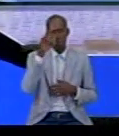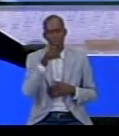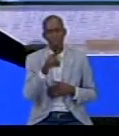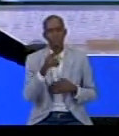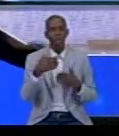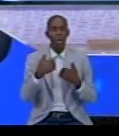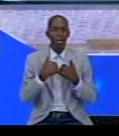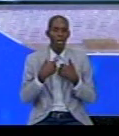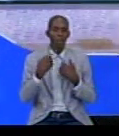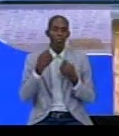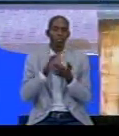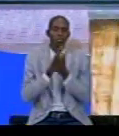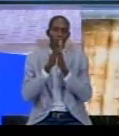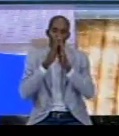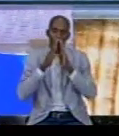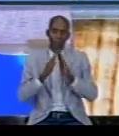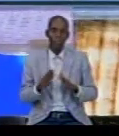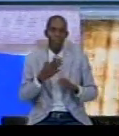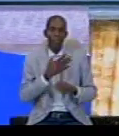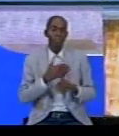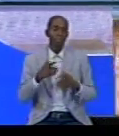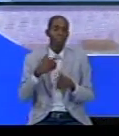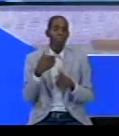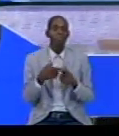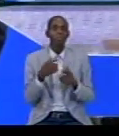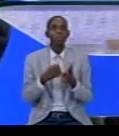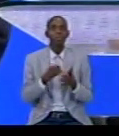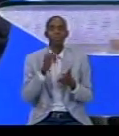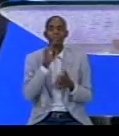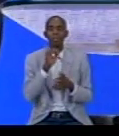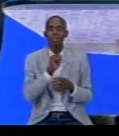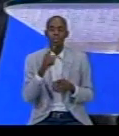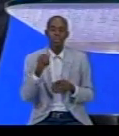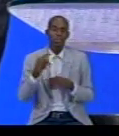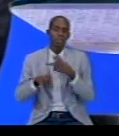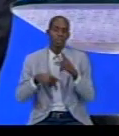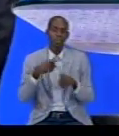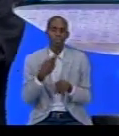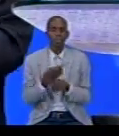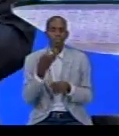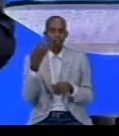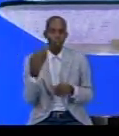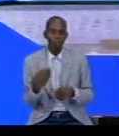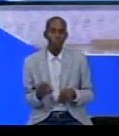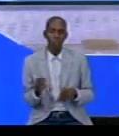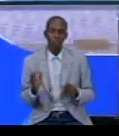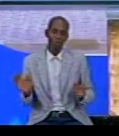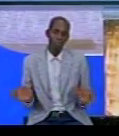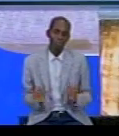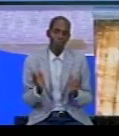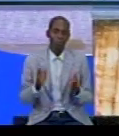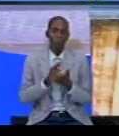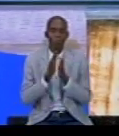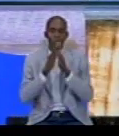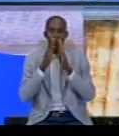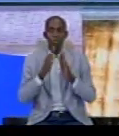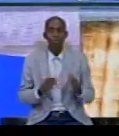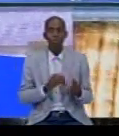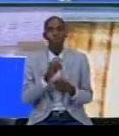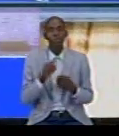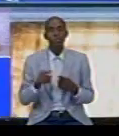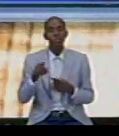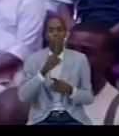has the peace. And then it's a kind of penetrating, persuasive peace. When you talk, you're not kind